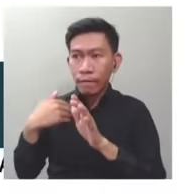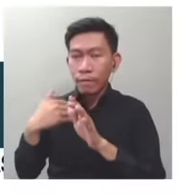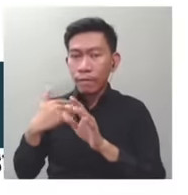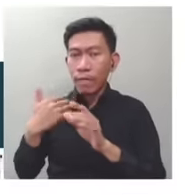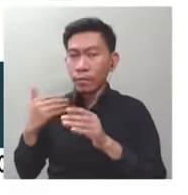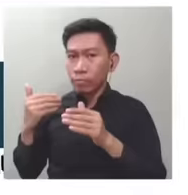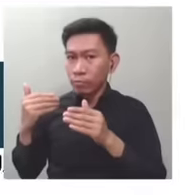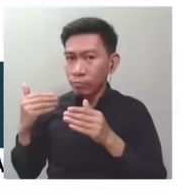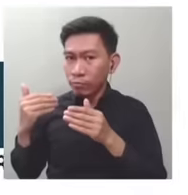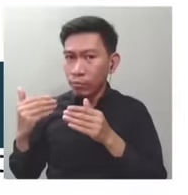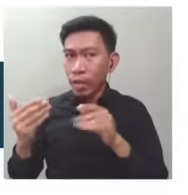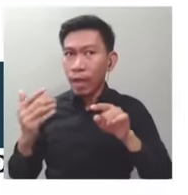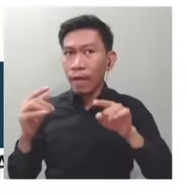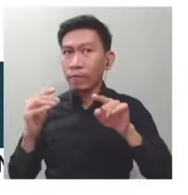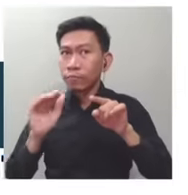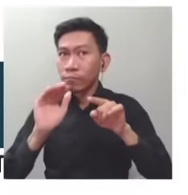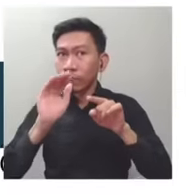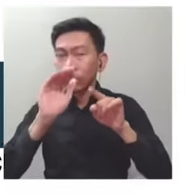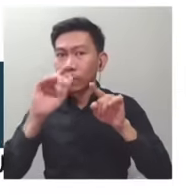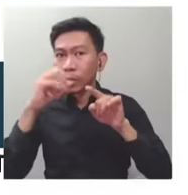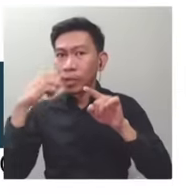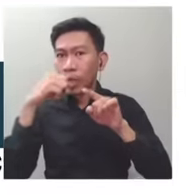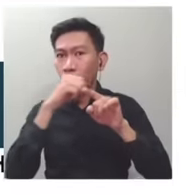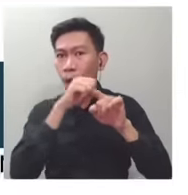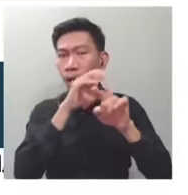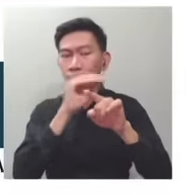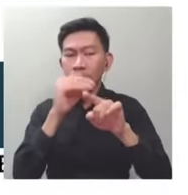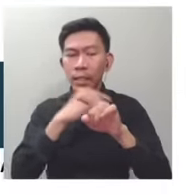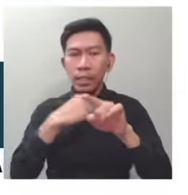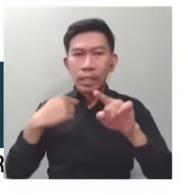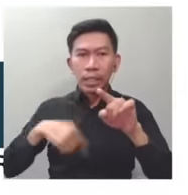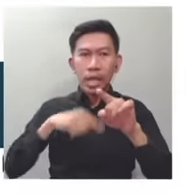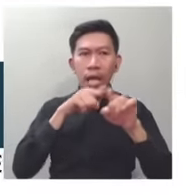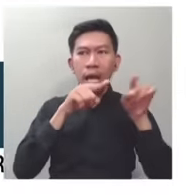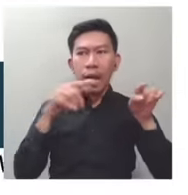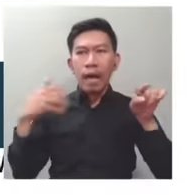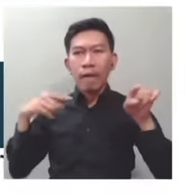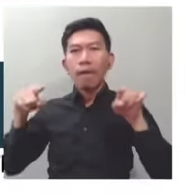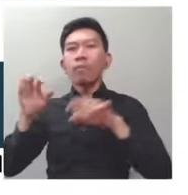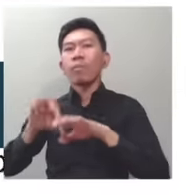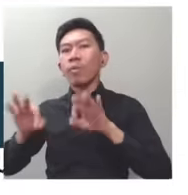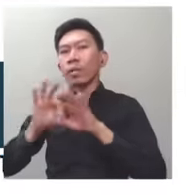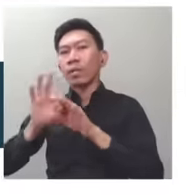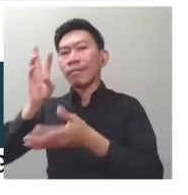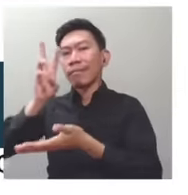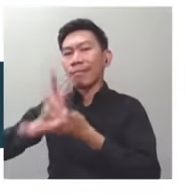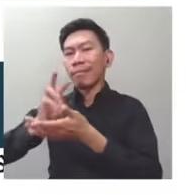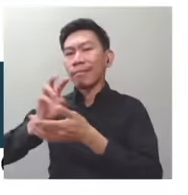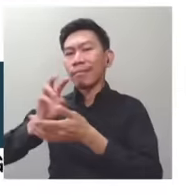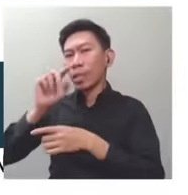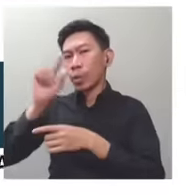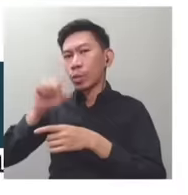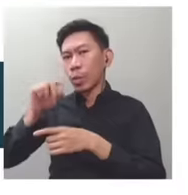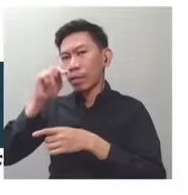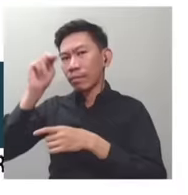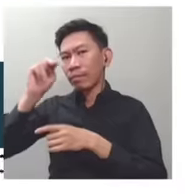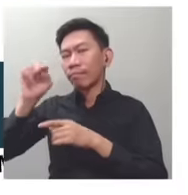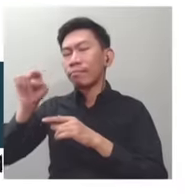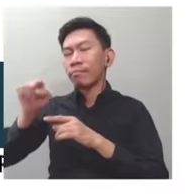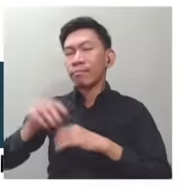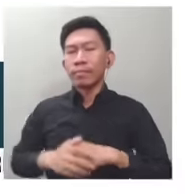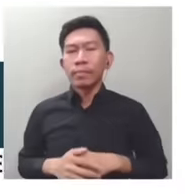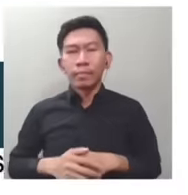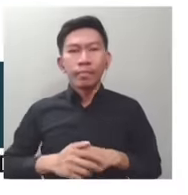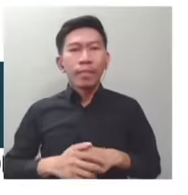over Taiwan, between China and, of course, Taiwan. You mentioned this a while ago, the buoys that